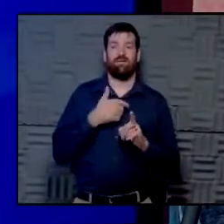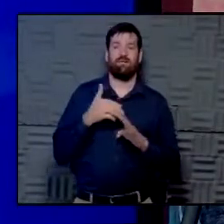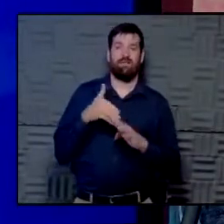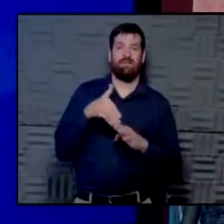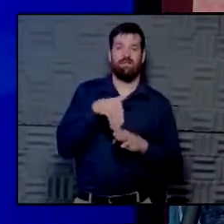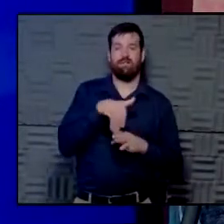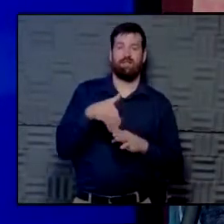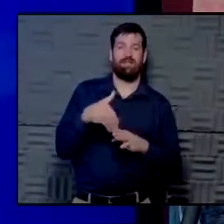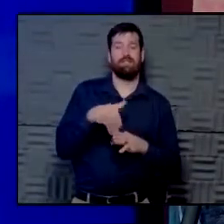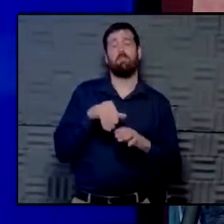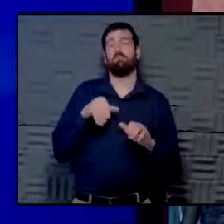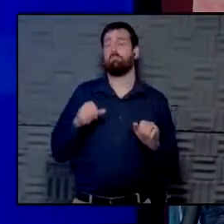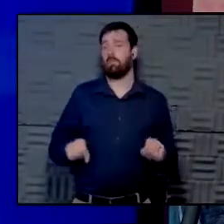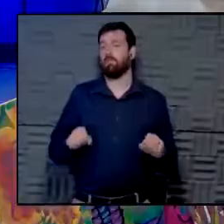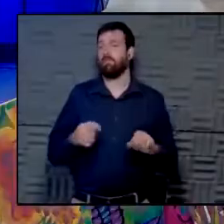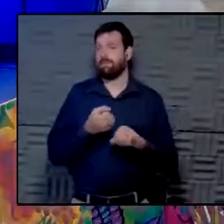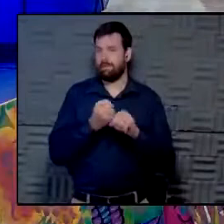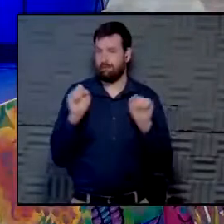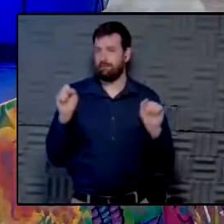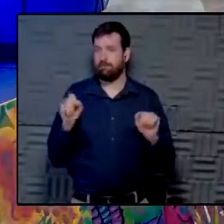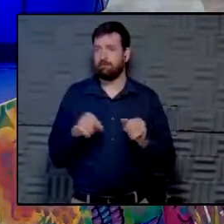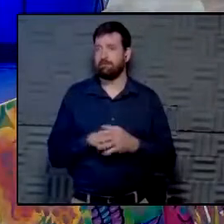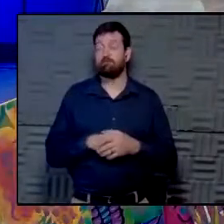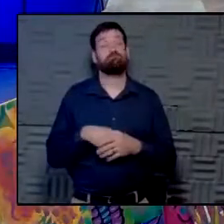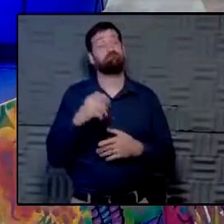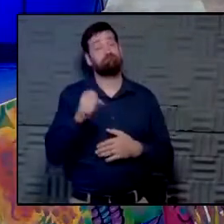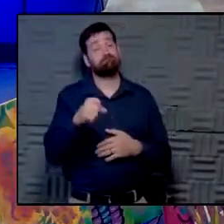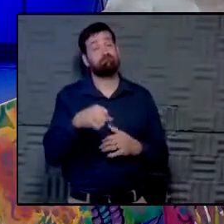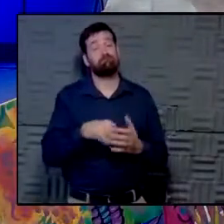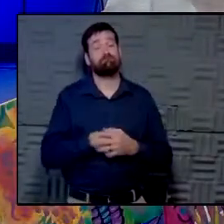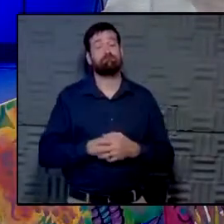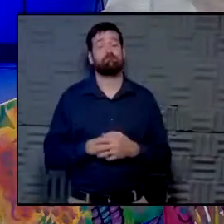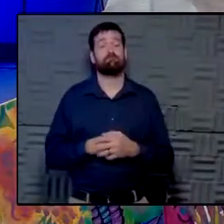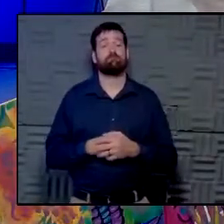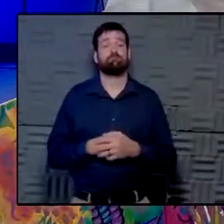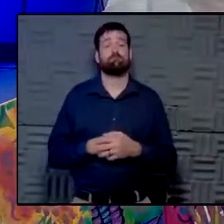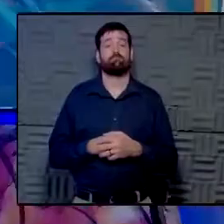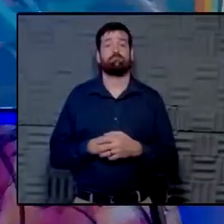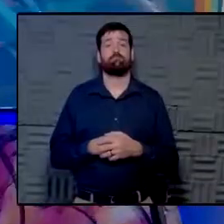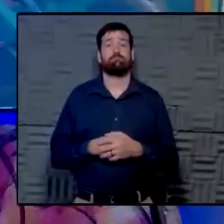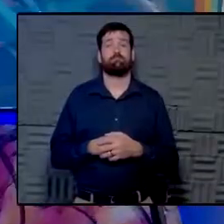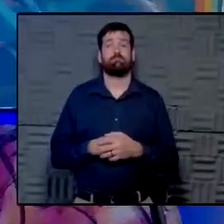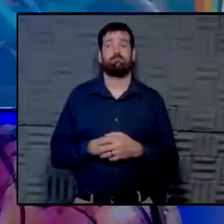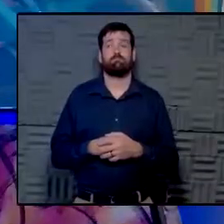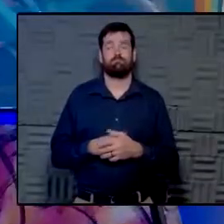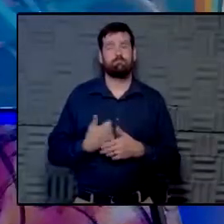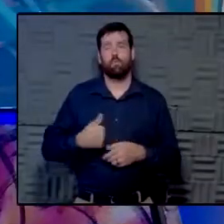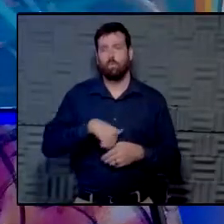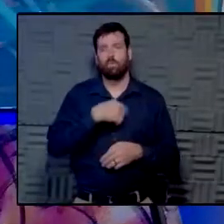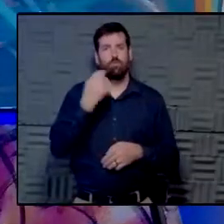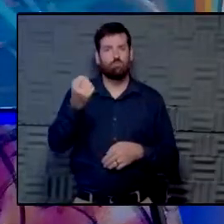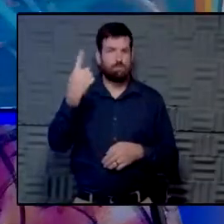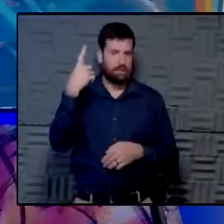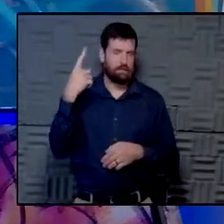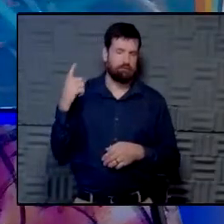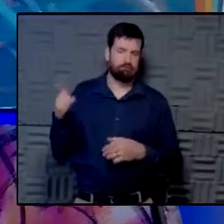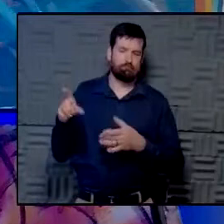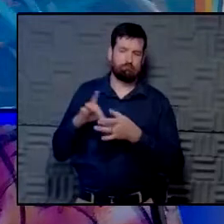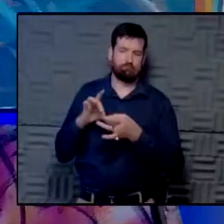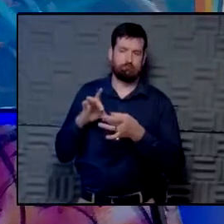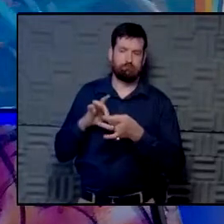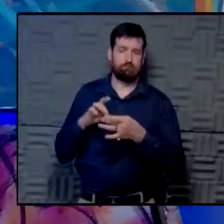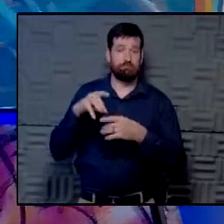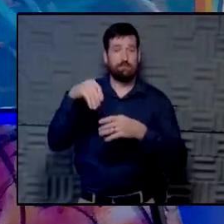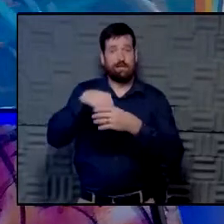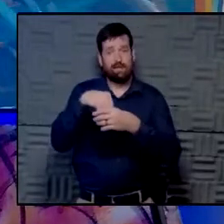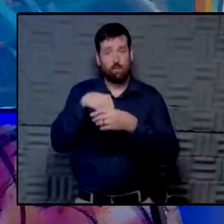it's probably a safe activity. Yeah, I would certainly, we do understand, just as you said, in